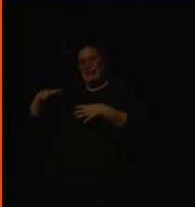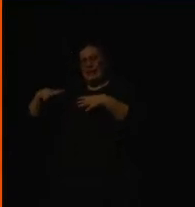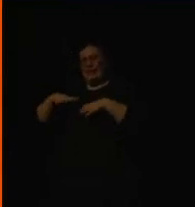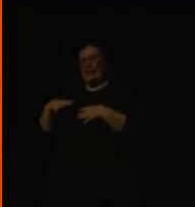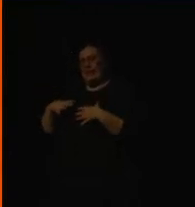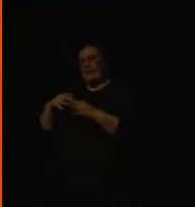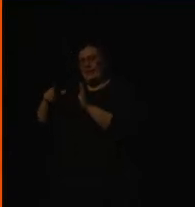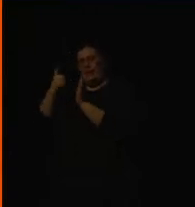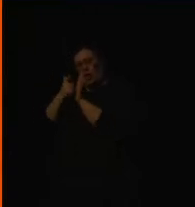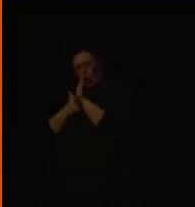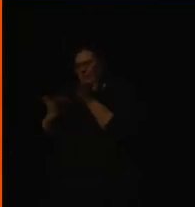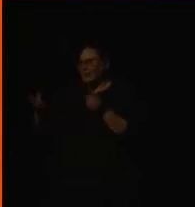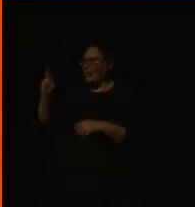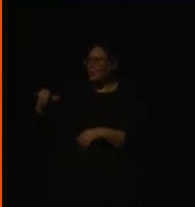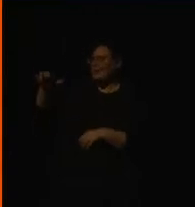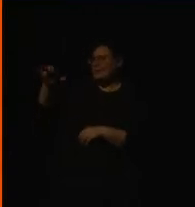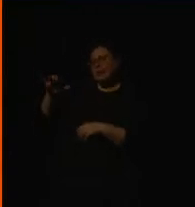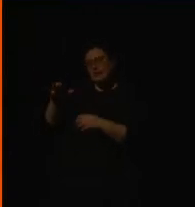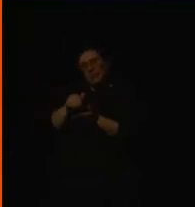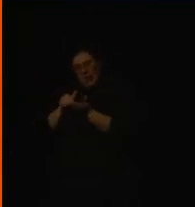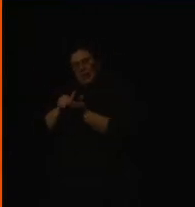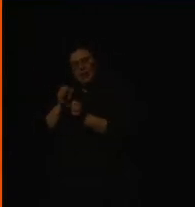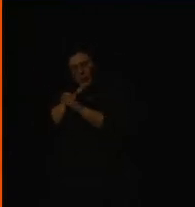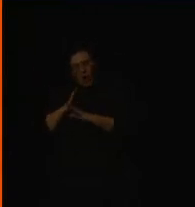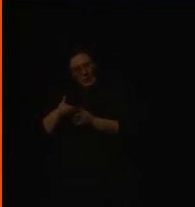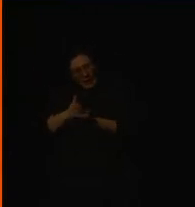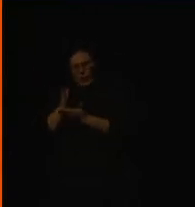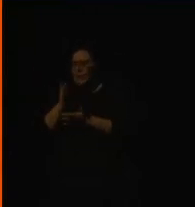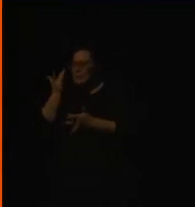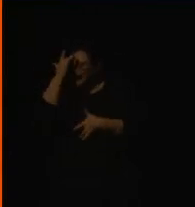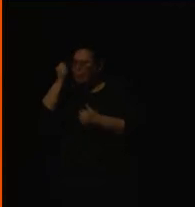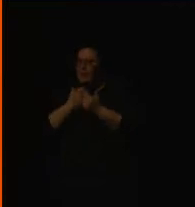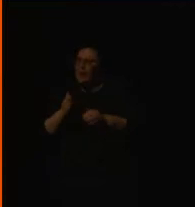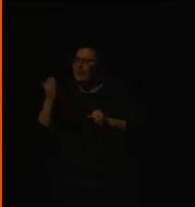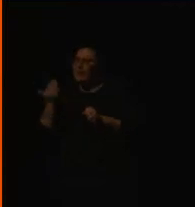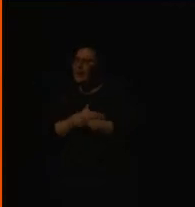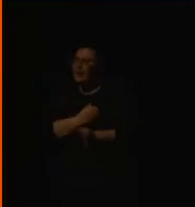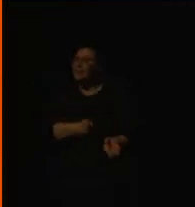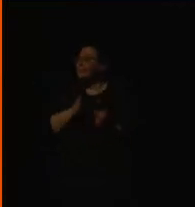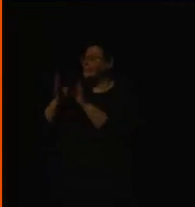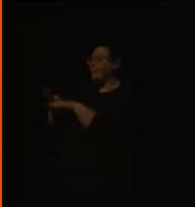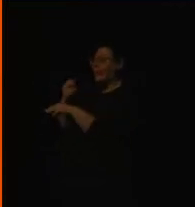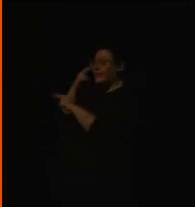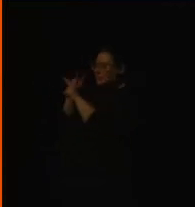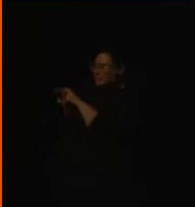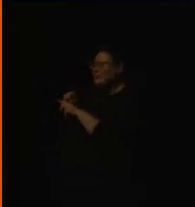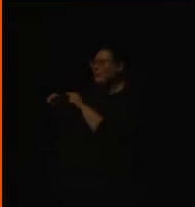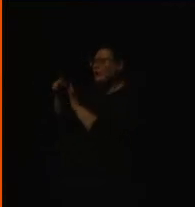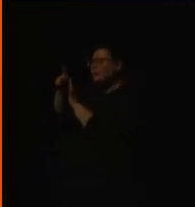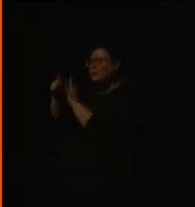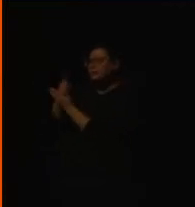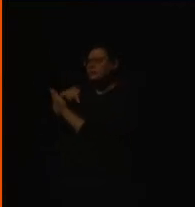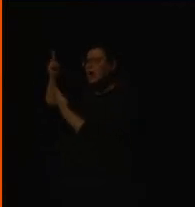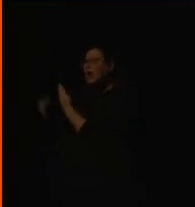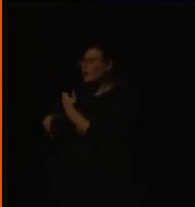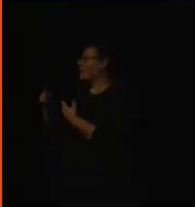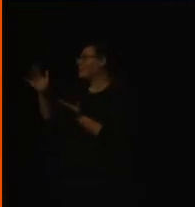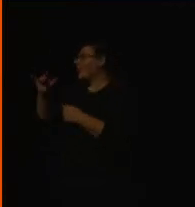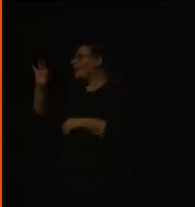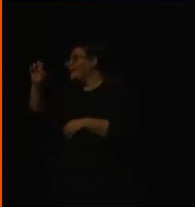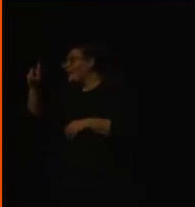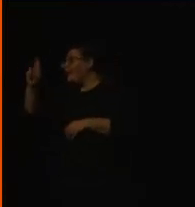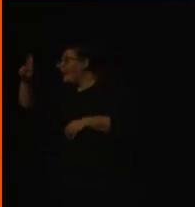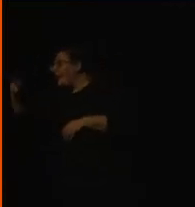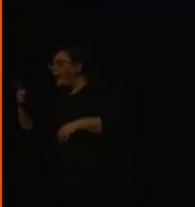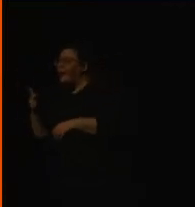gave millions of workers the right to get sick without losing their job. If you look at the programs that he's even started, like Fed Up or being such a